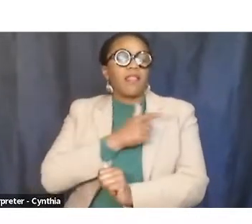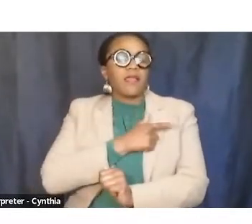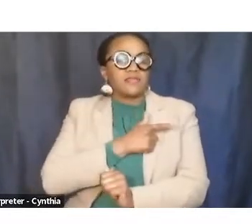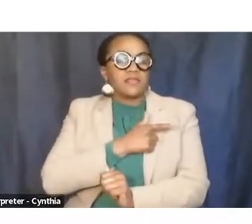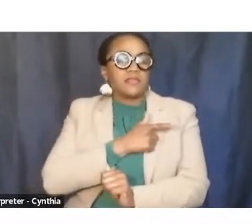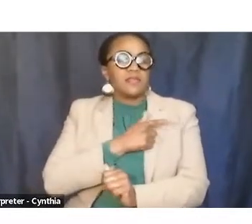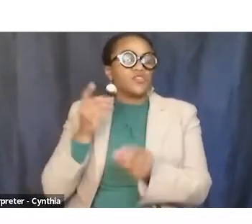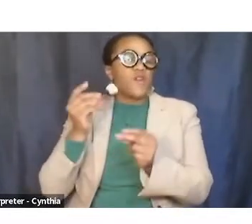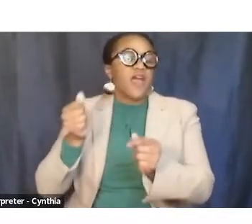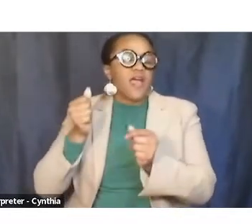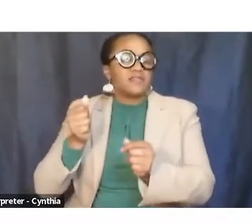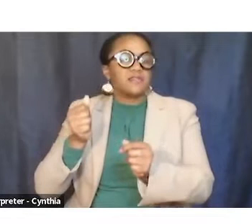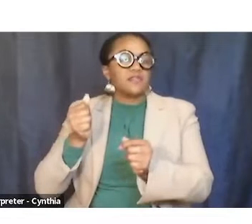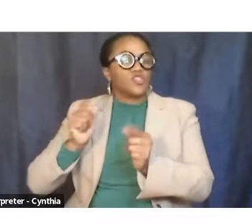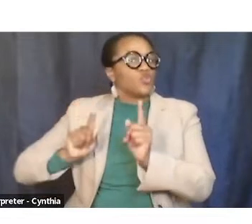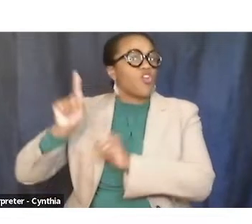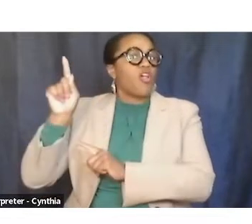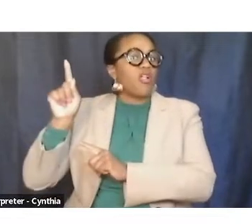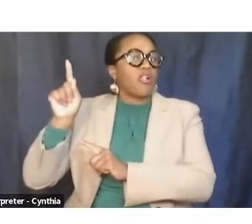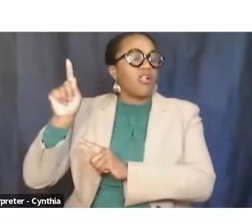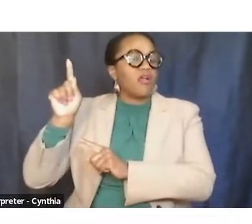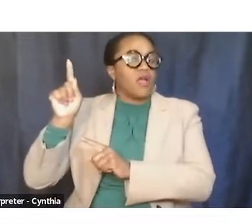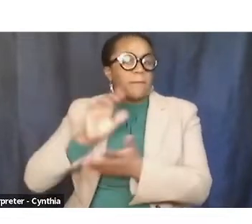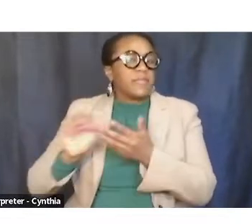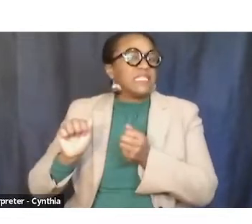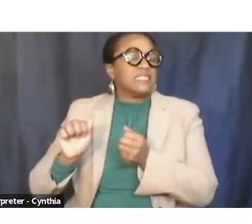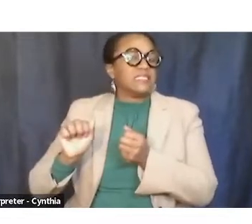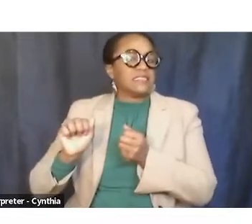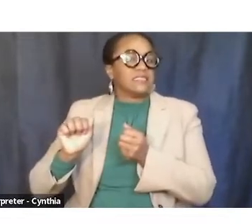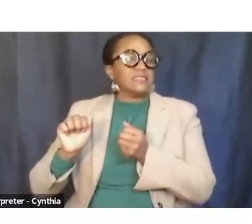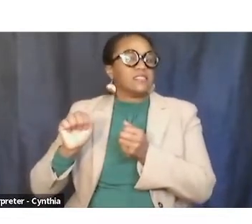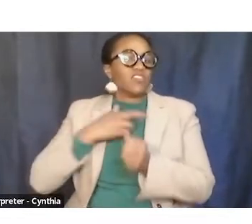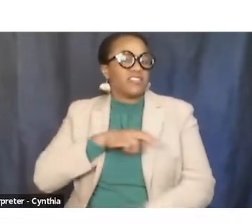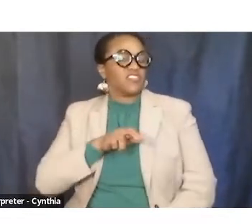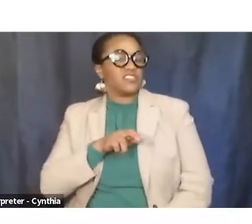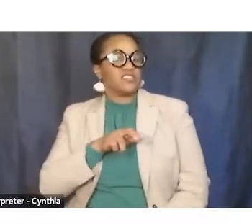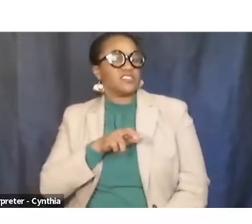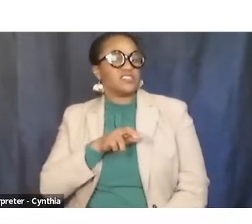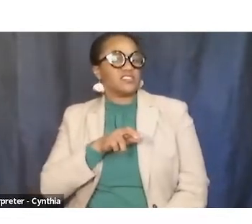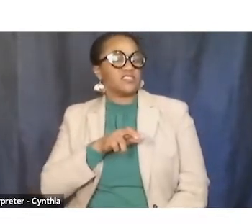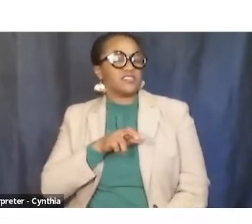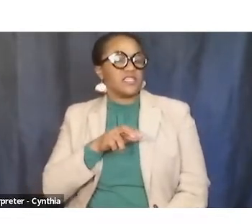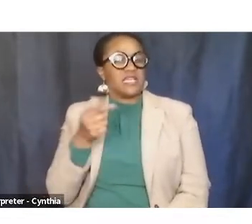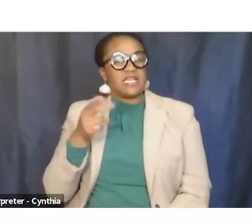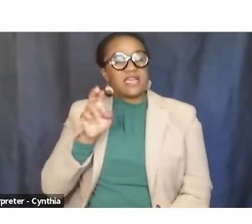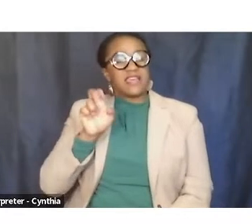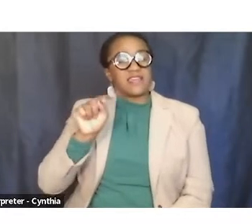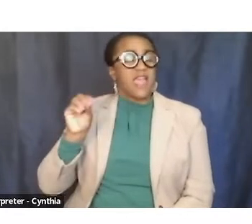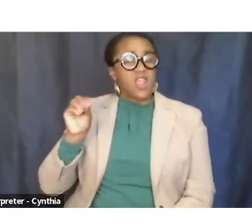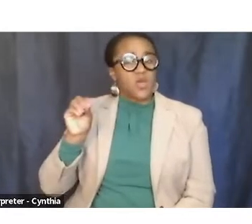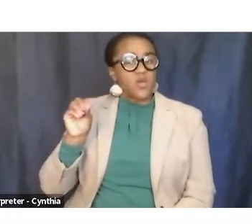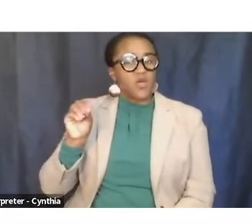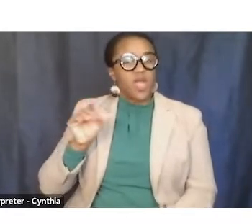so fast, so tall, so mean, so religious, so ghetto,